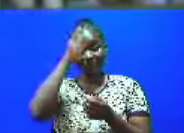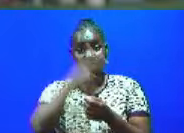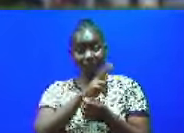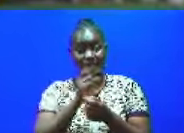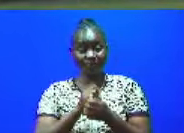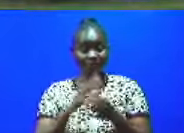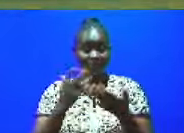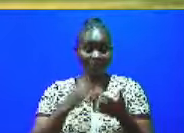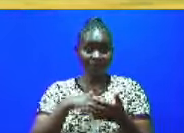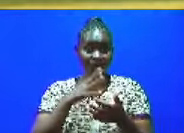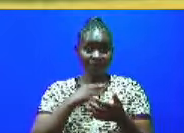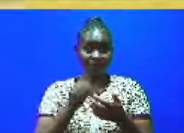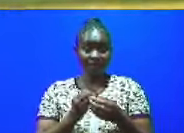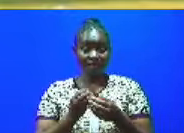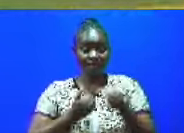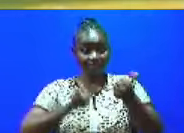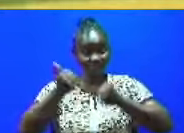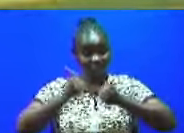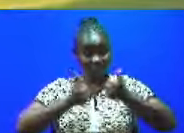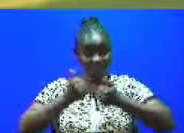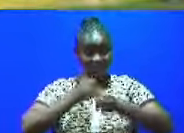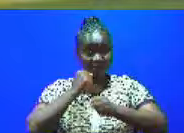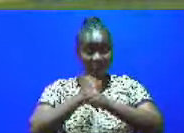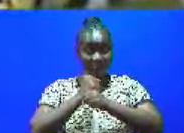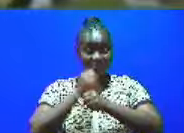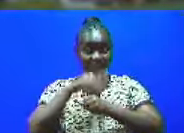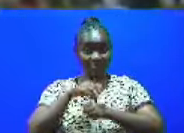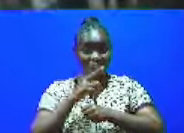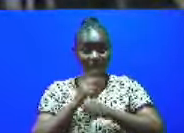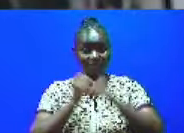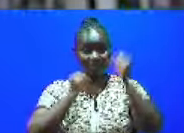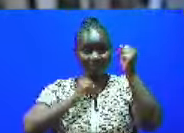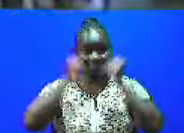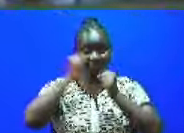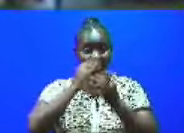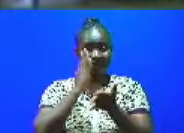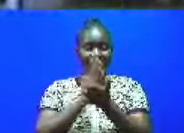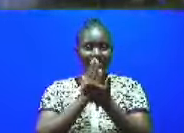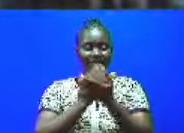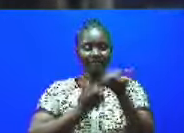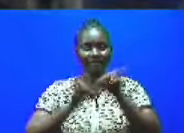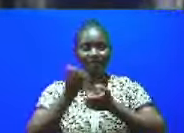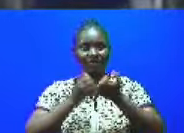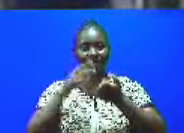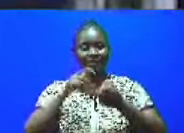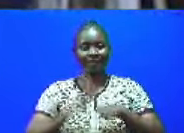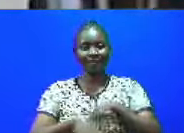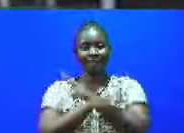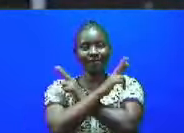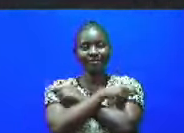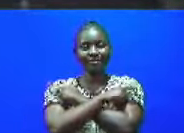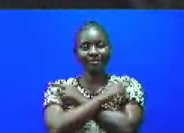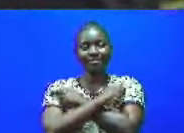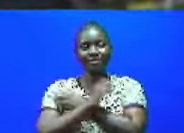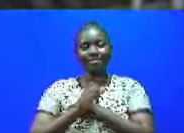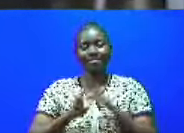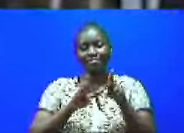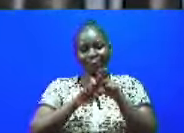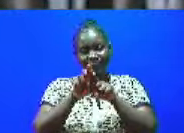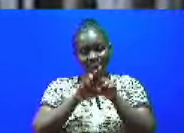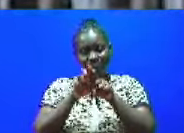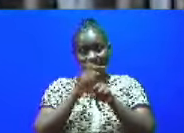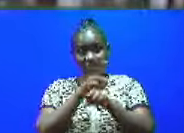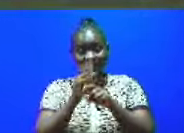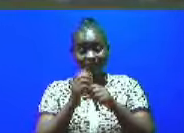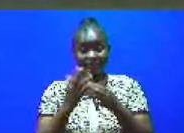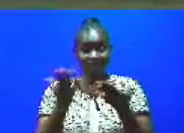only one vehicle to work. Tell your ministers to stop employing their relatives, cousins and uncles and leaving the